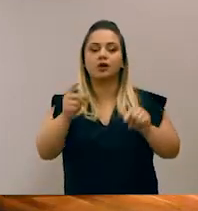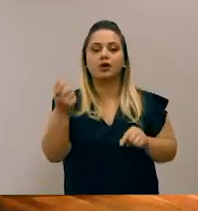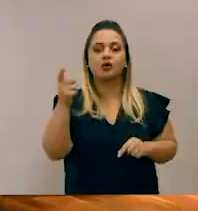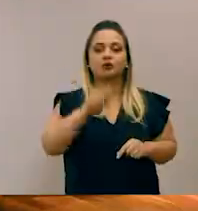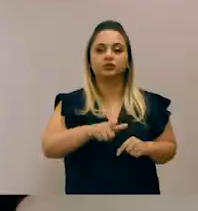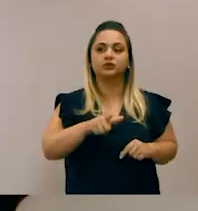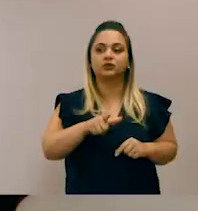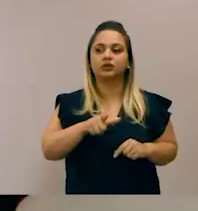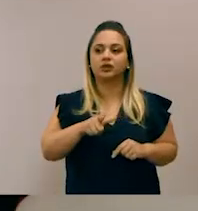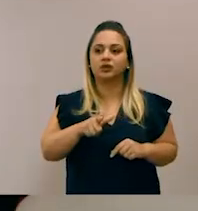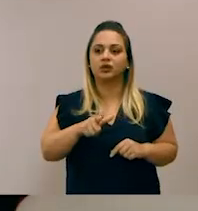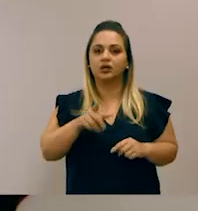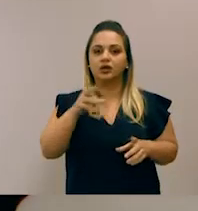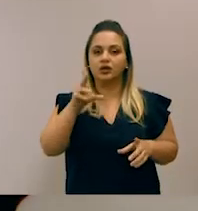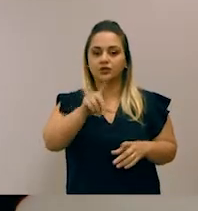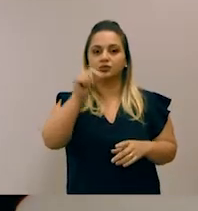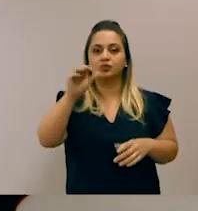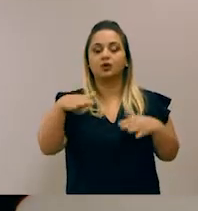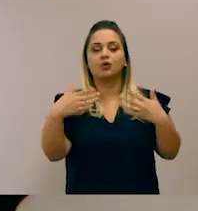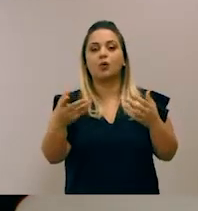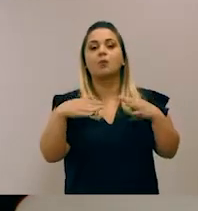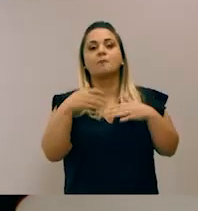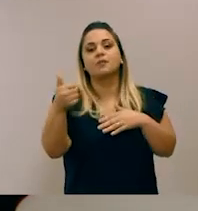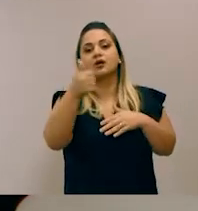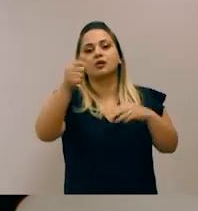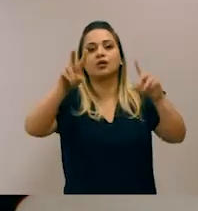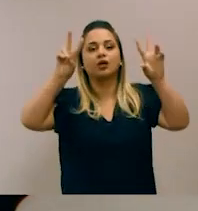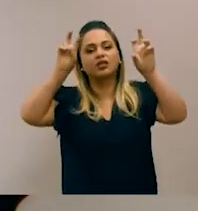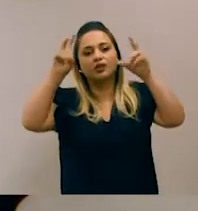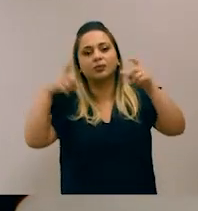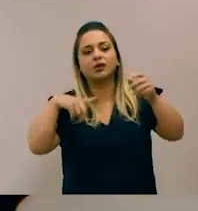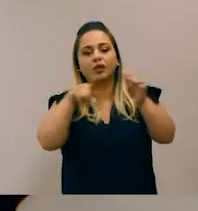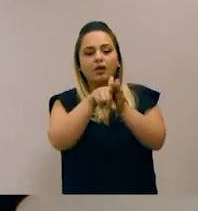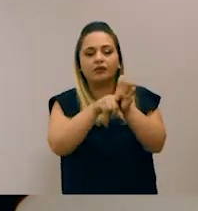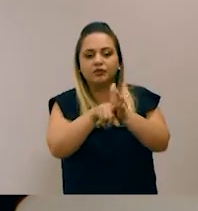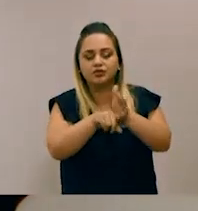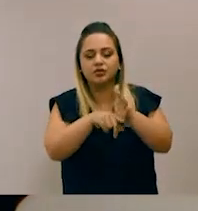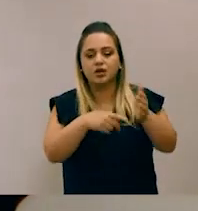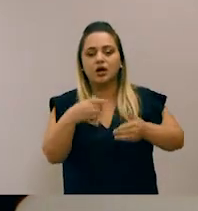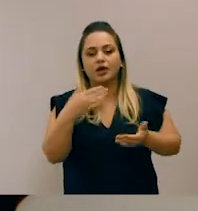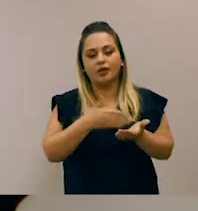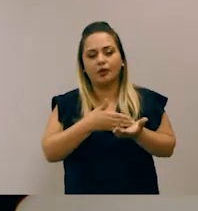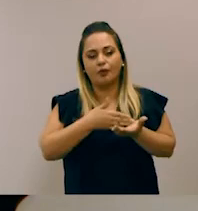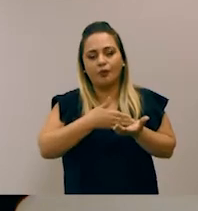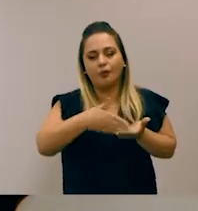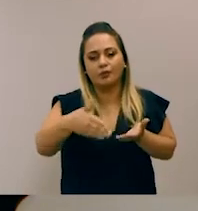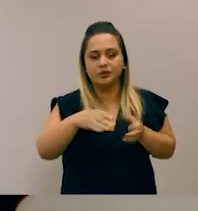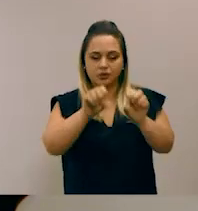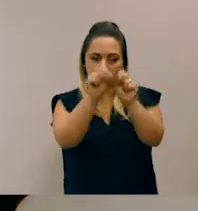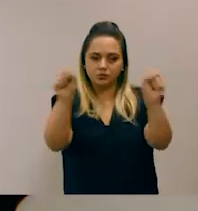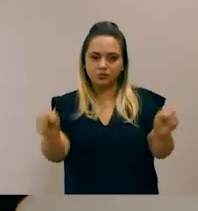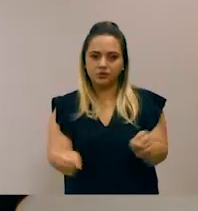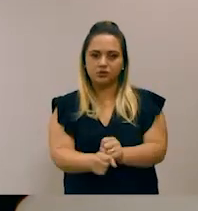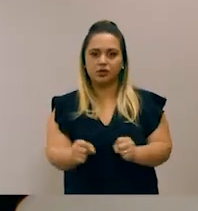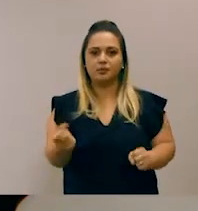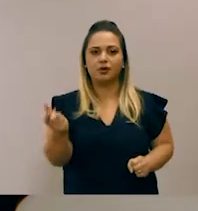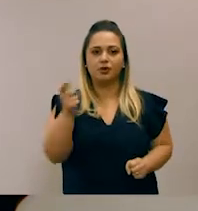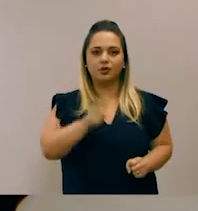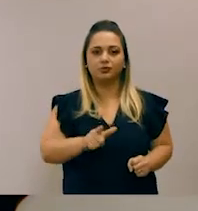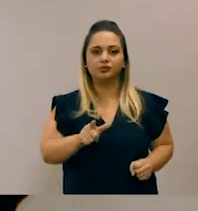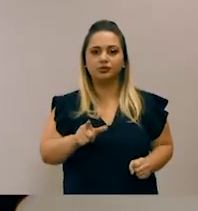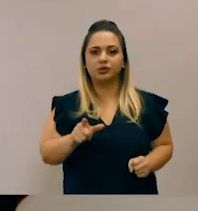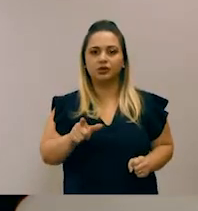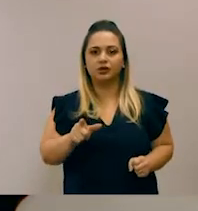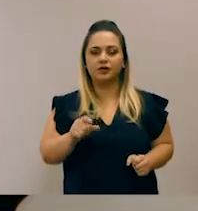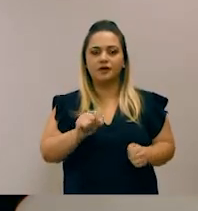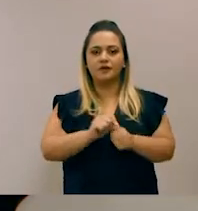the decision maker can define the topic they want to investigate, and from this, the system can